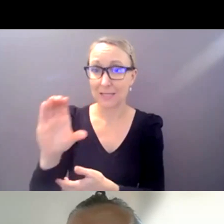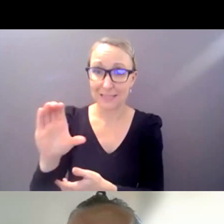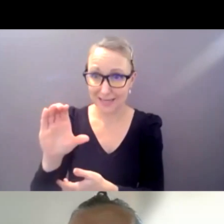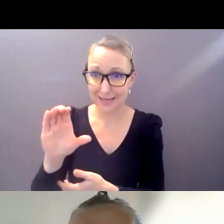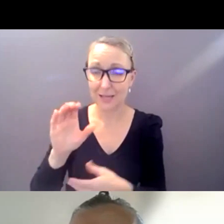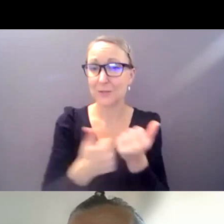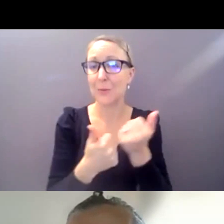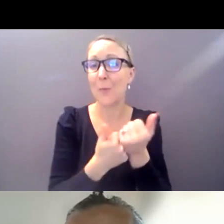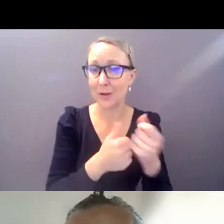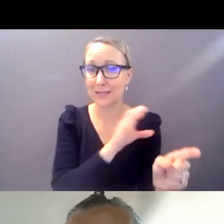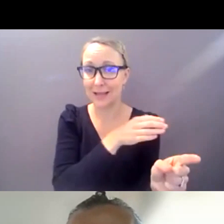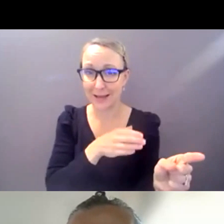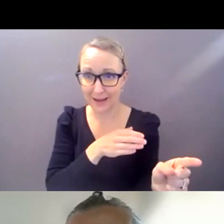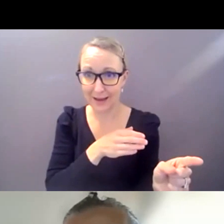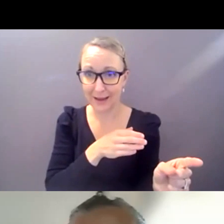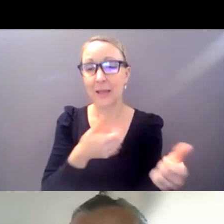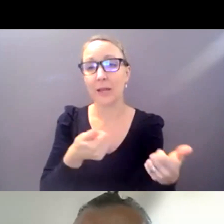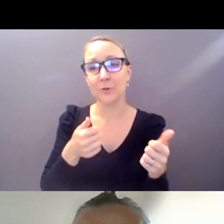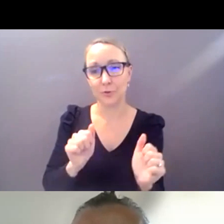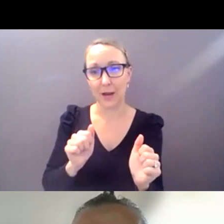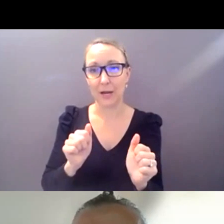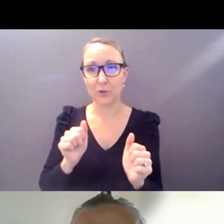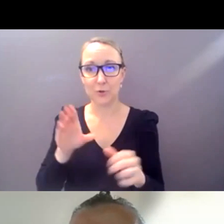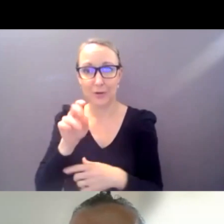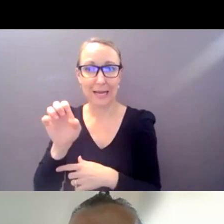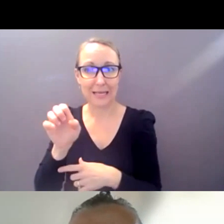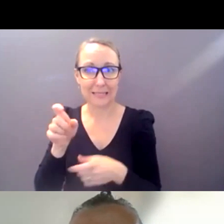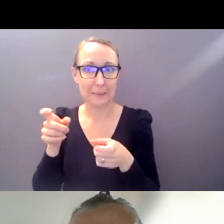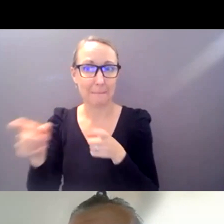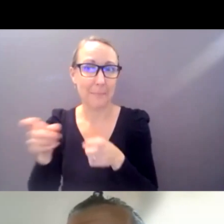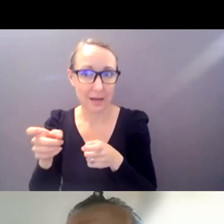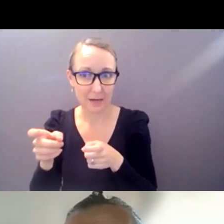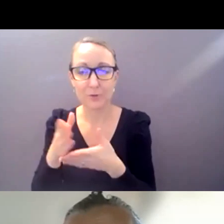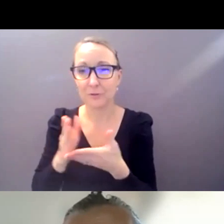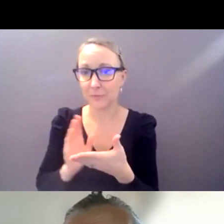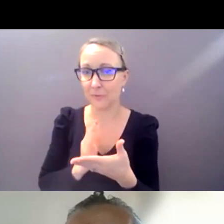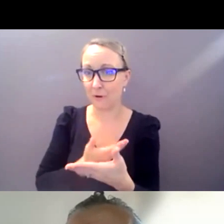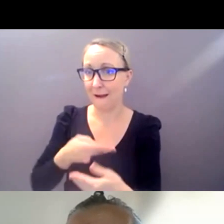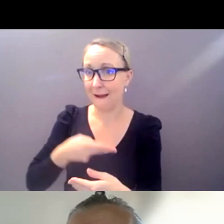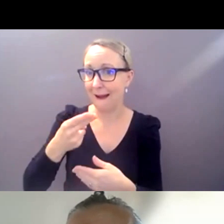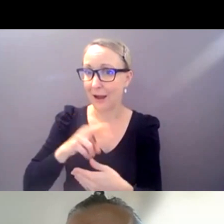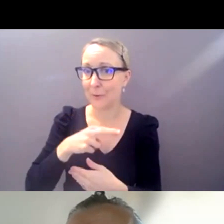Clinic in triaging or case managing some of the highest risk